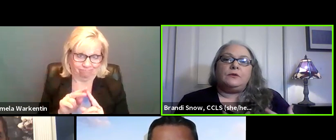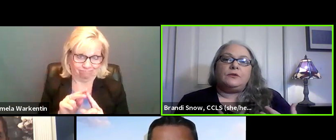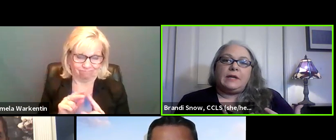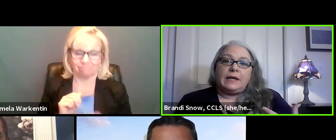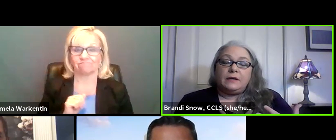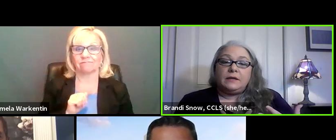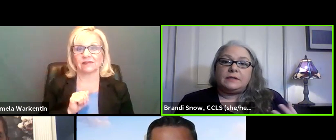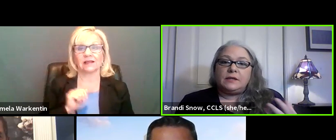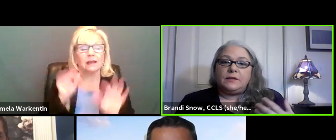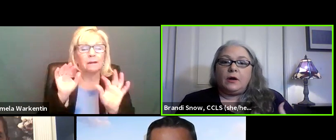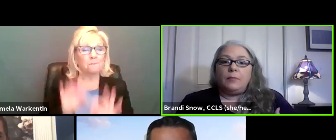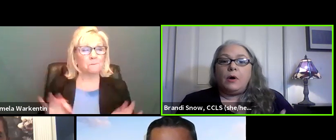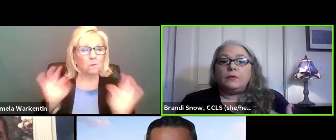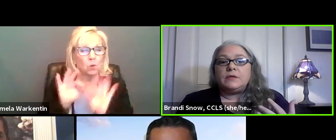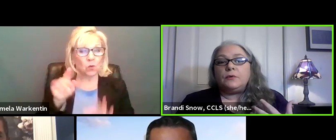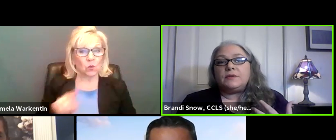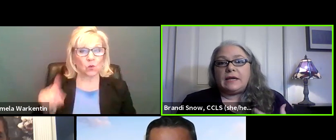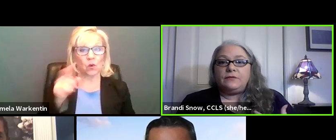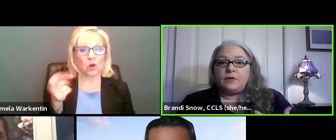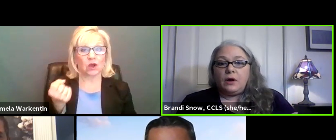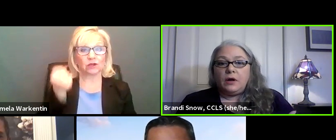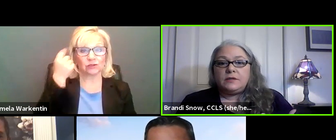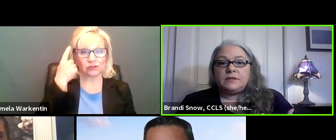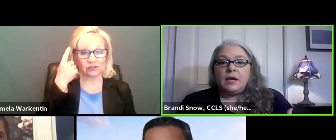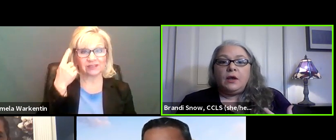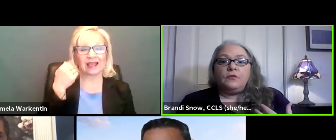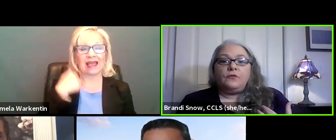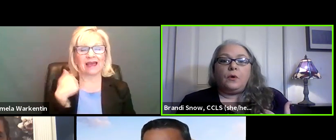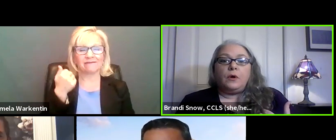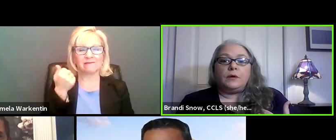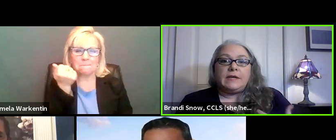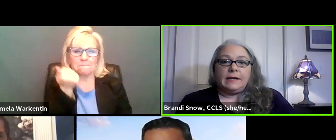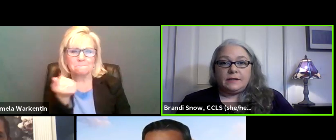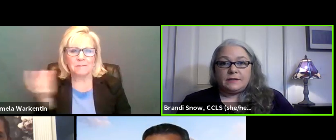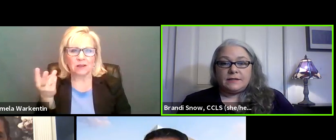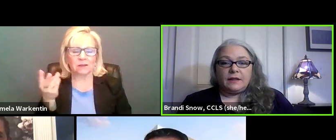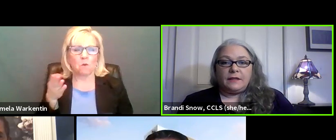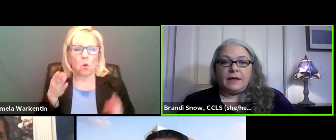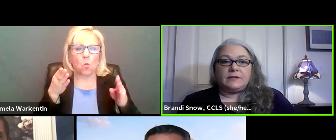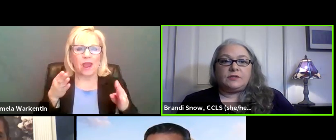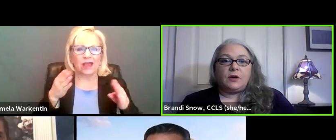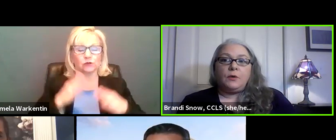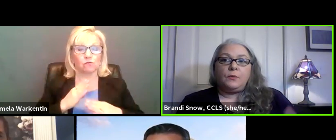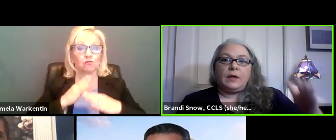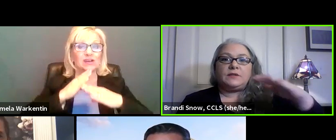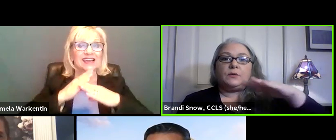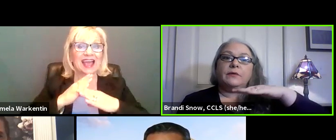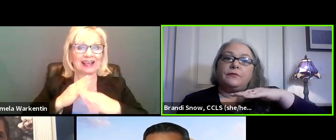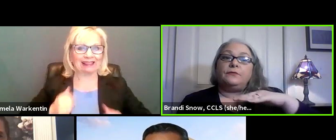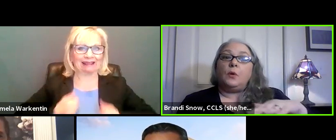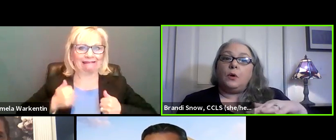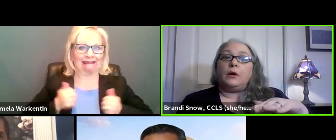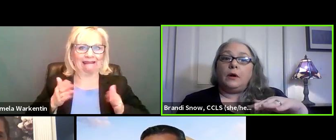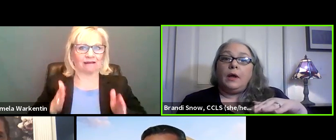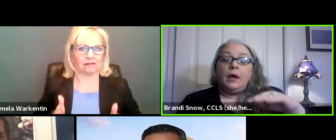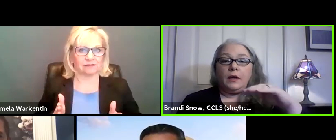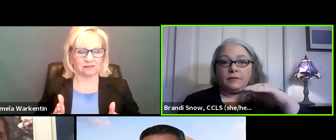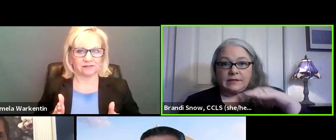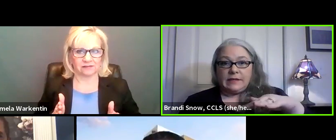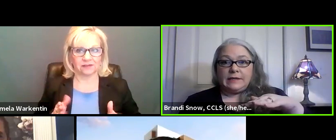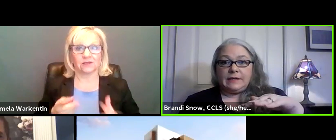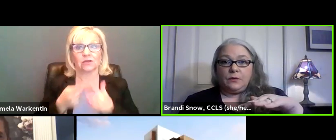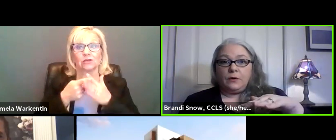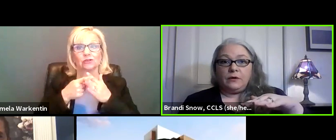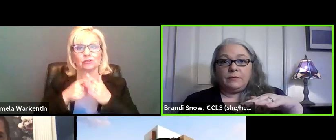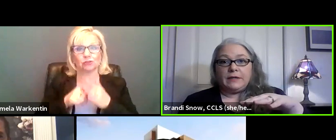to understand is that there are multiple safeguards for tenants that start with sort of a floor of